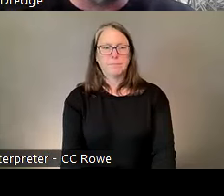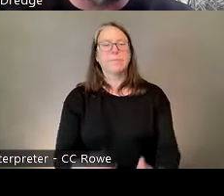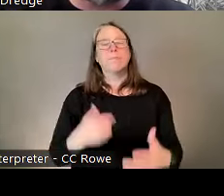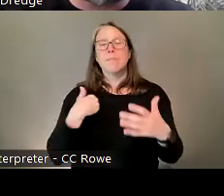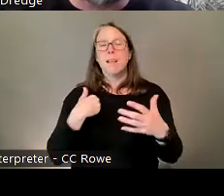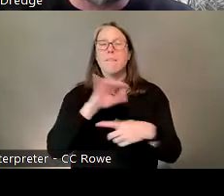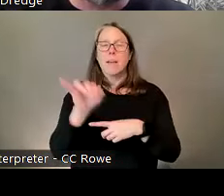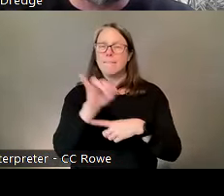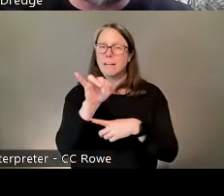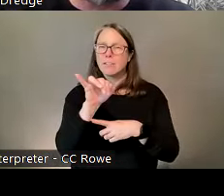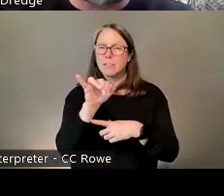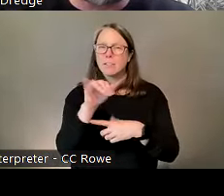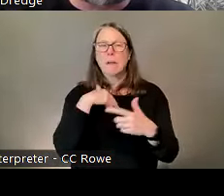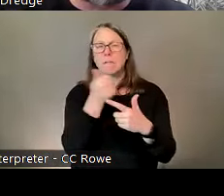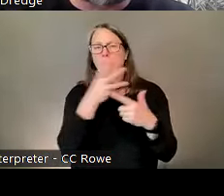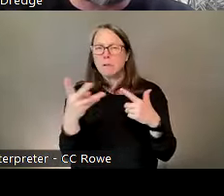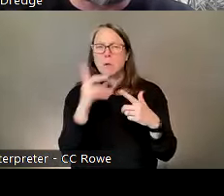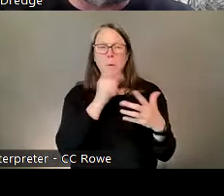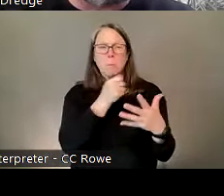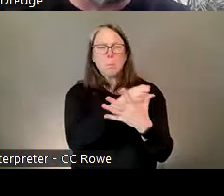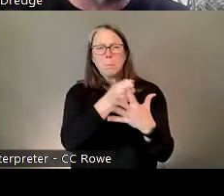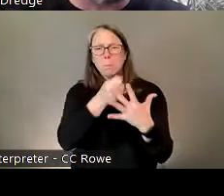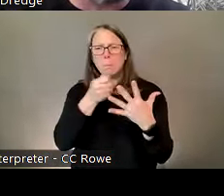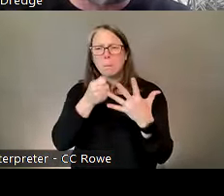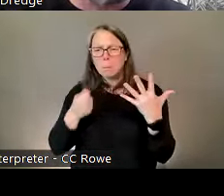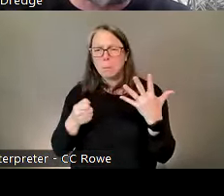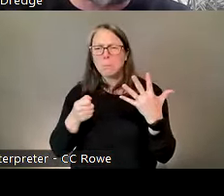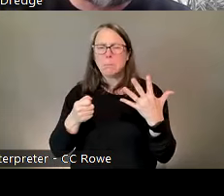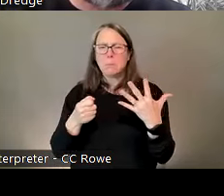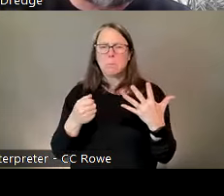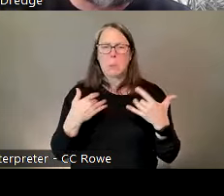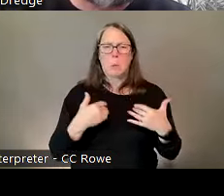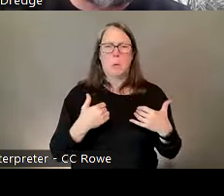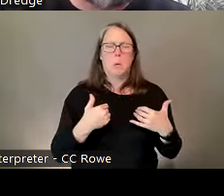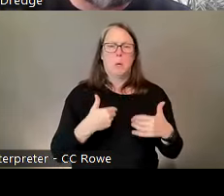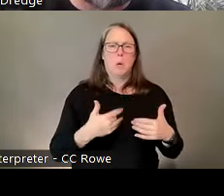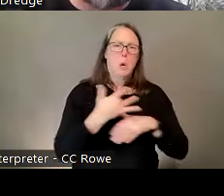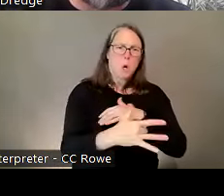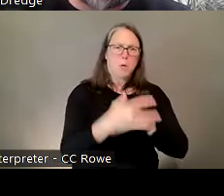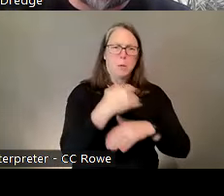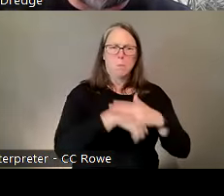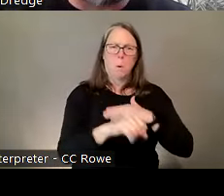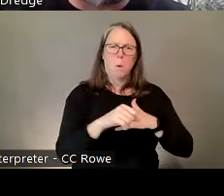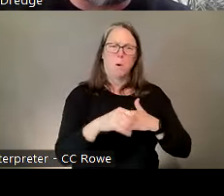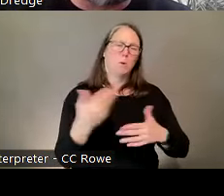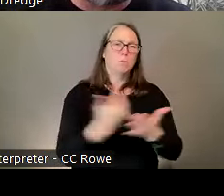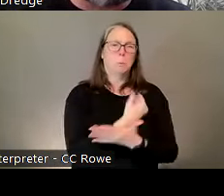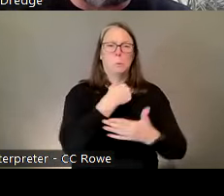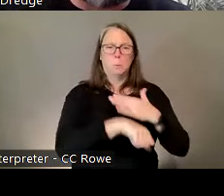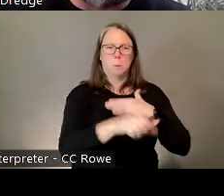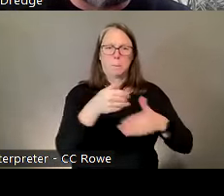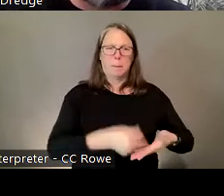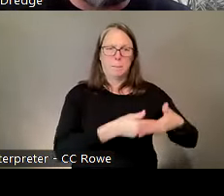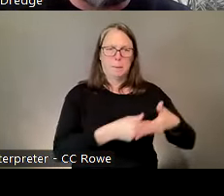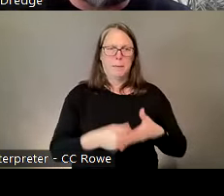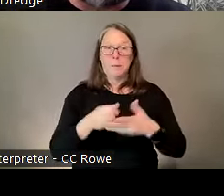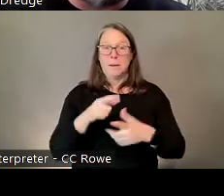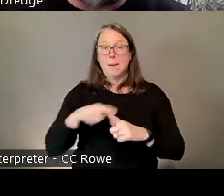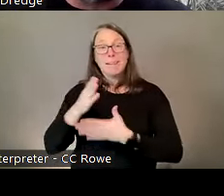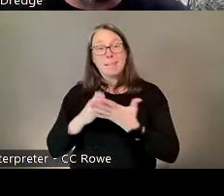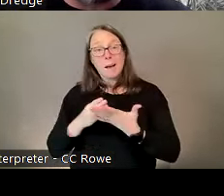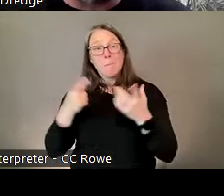unique to newborns. These are things that they catch while they're still in the uterus or the womb. And some of these sort